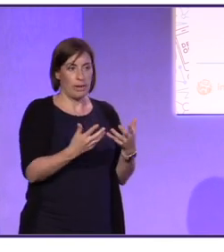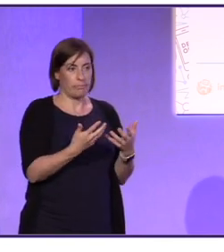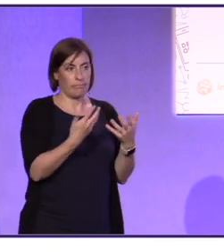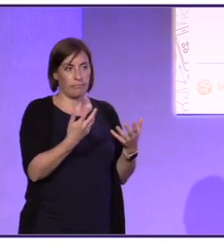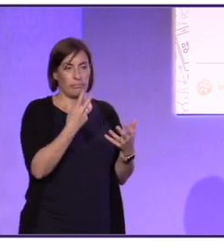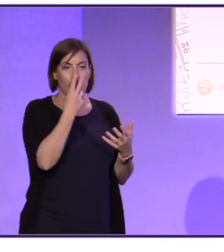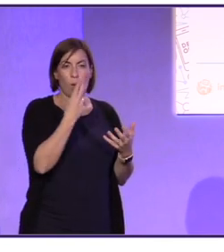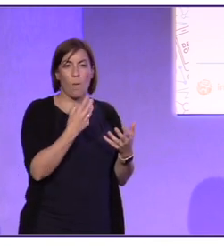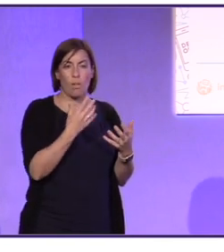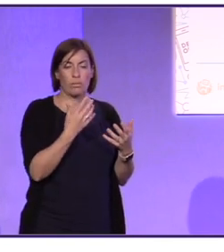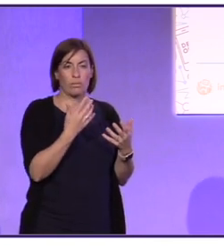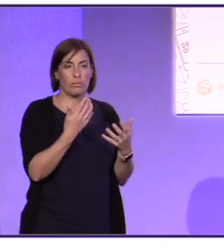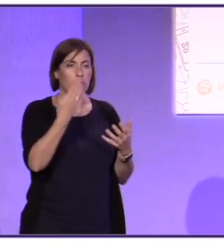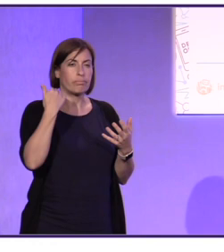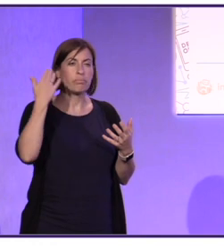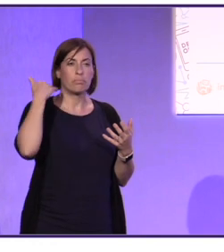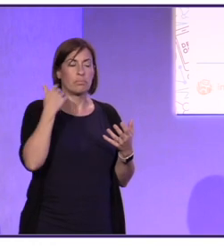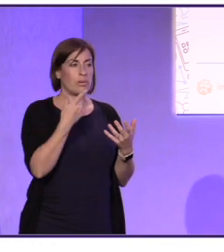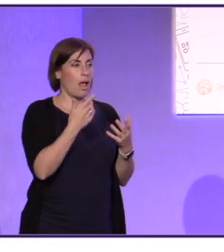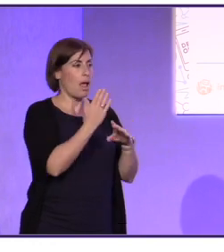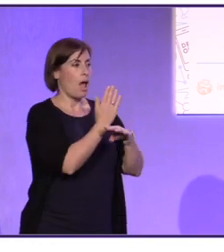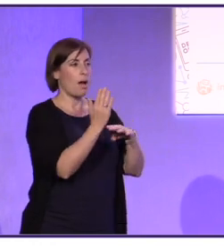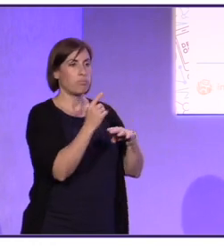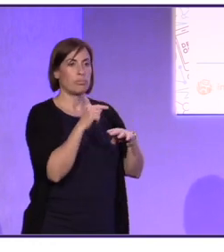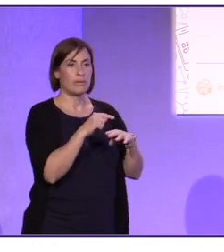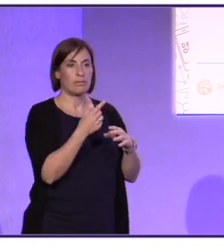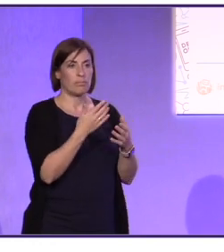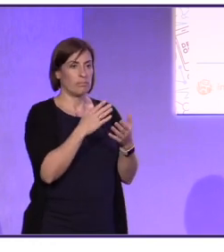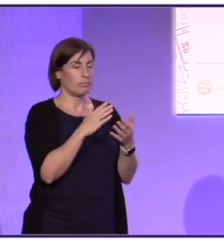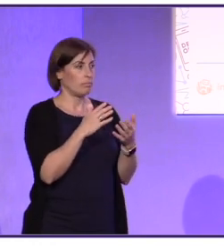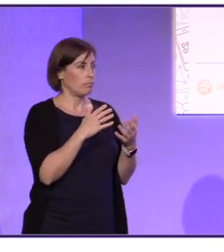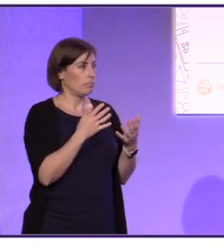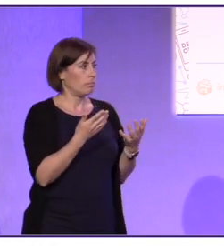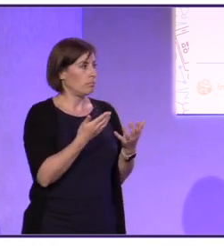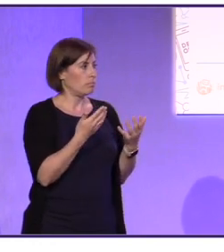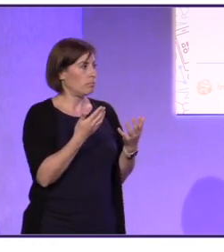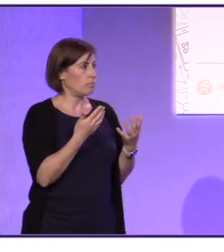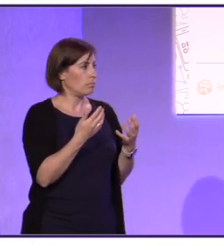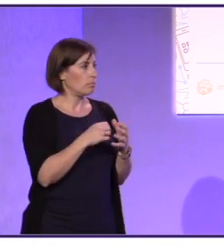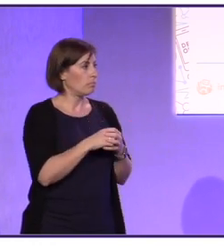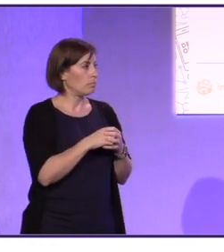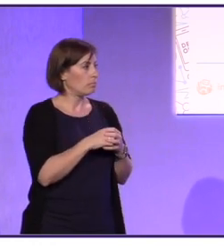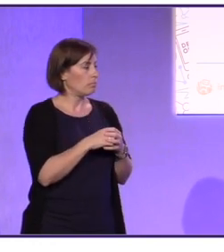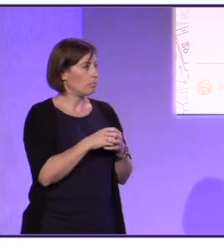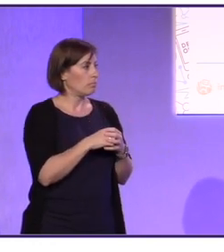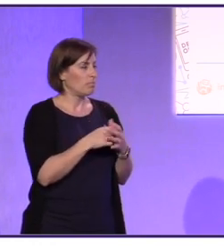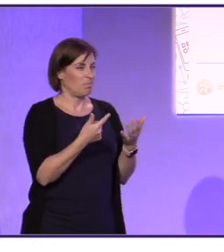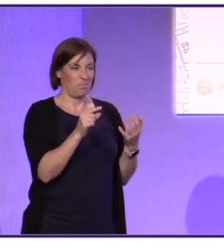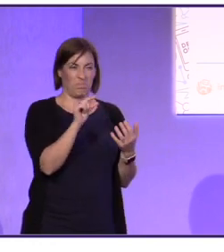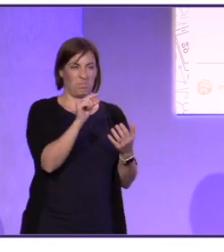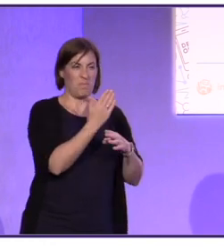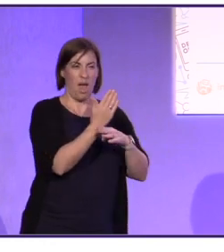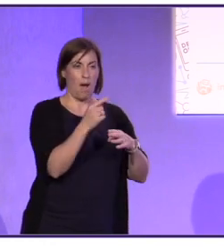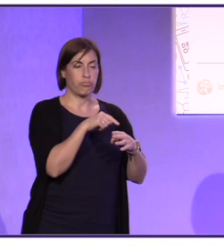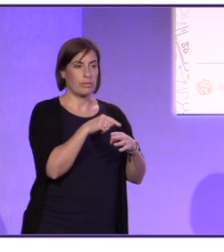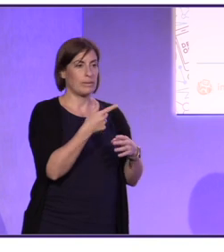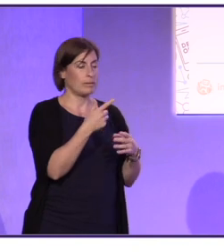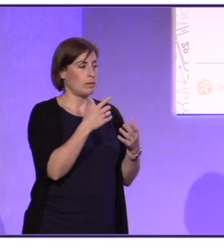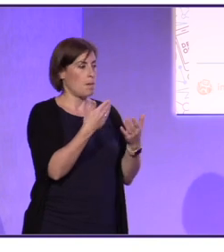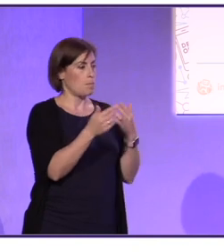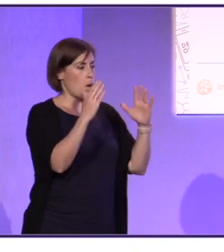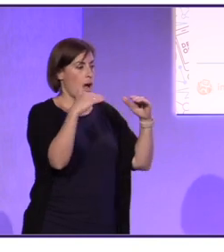or low-level library like HTTP client in Python. You want to remove that and replace it with something more